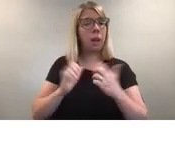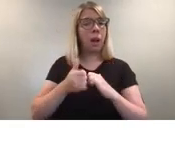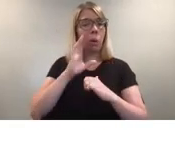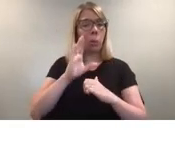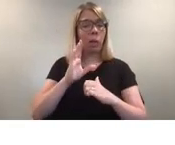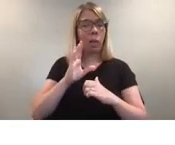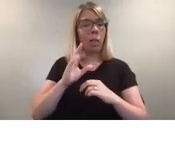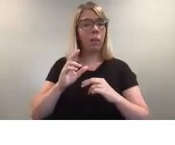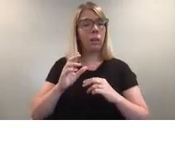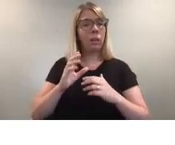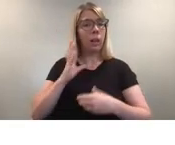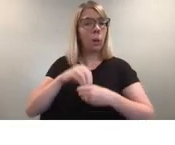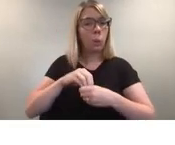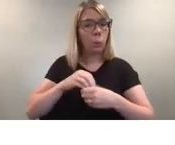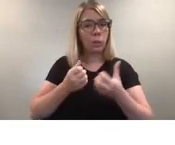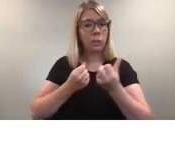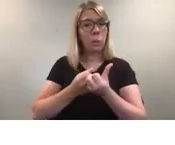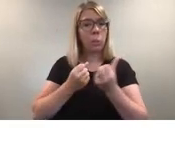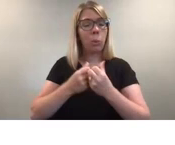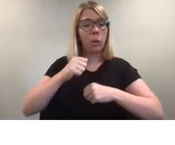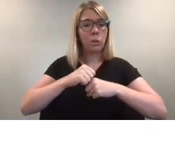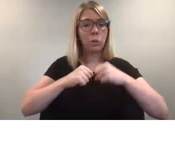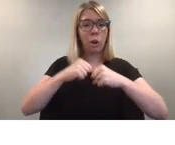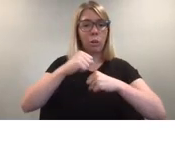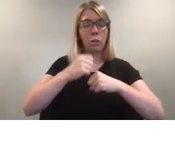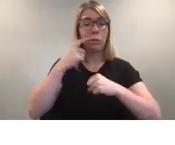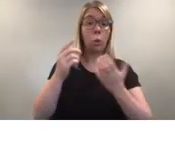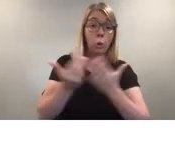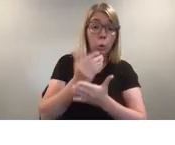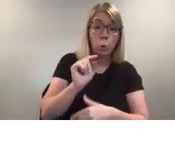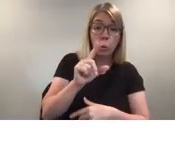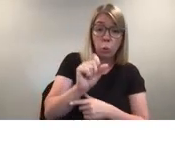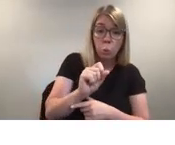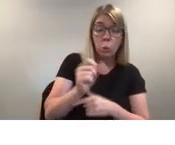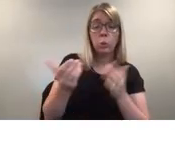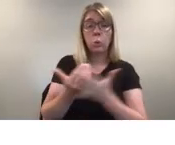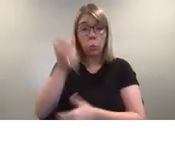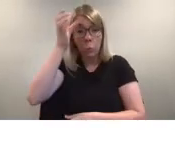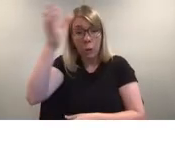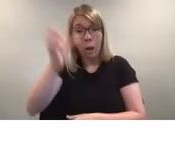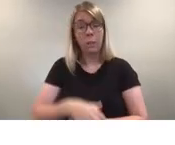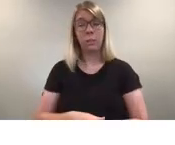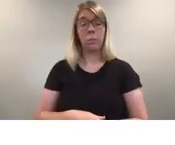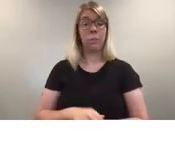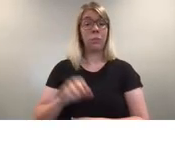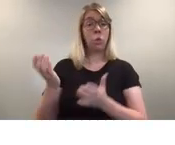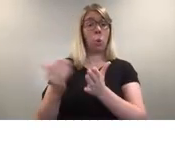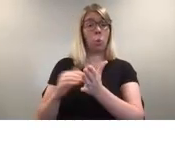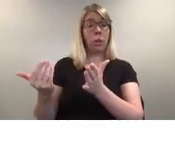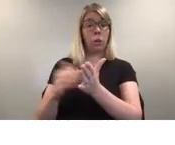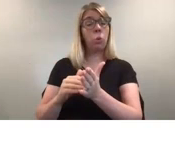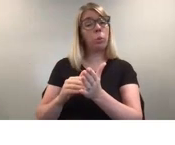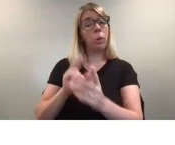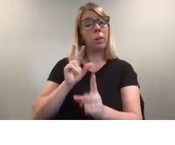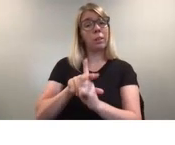will need for any new tools or concepts that you'll be using. And your renewable assignment should bring to the center opportunities for knowledge